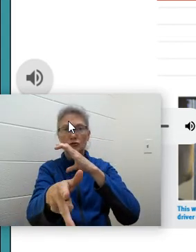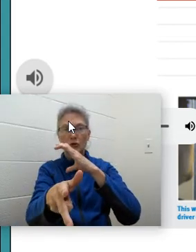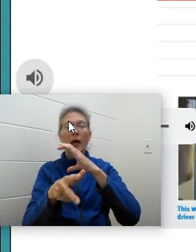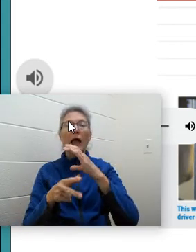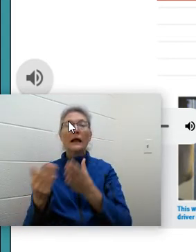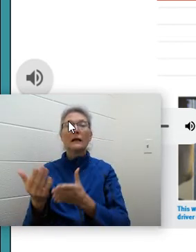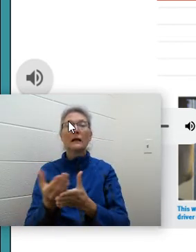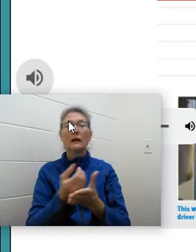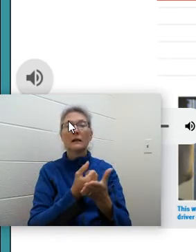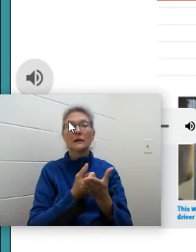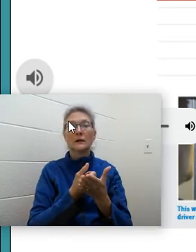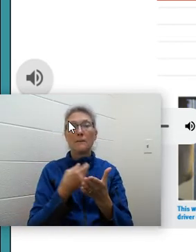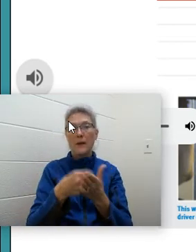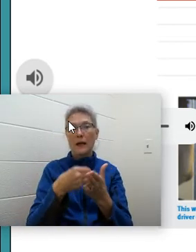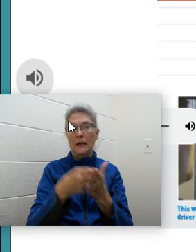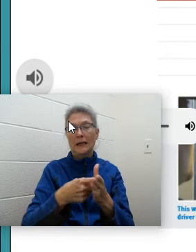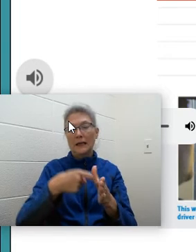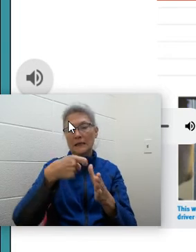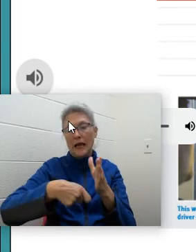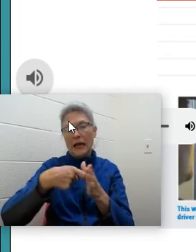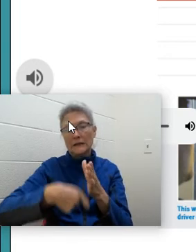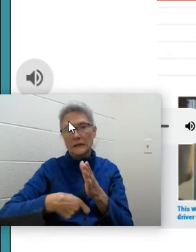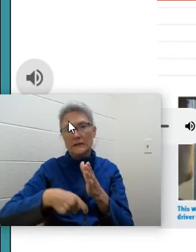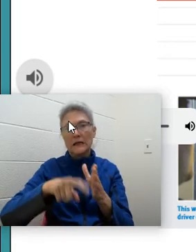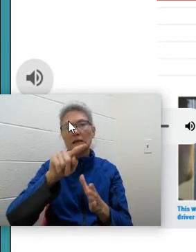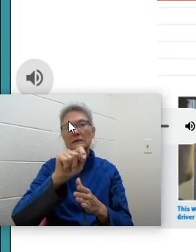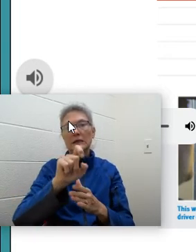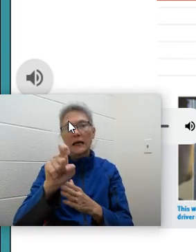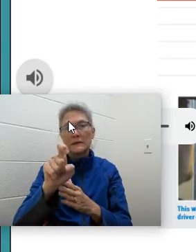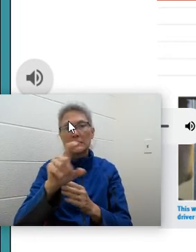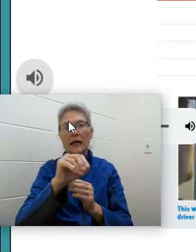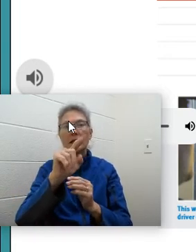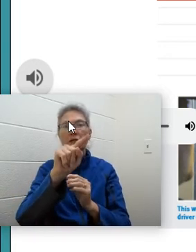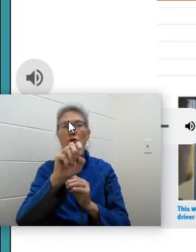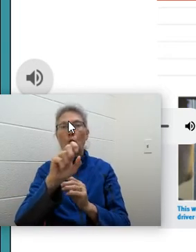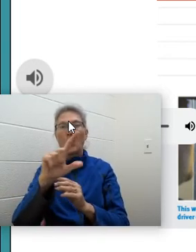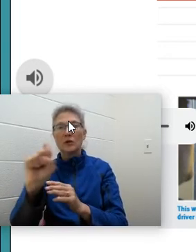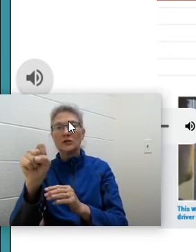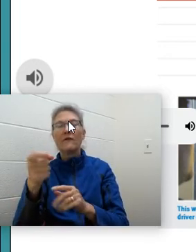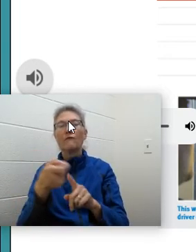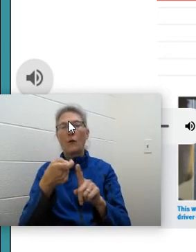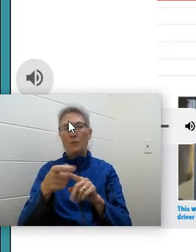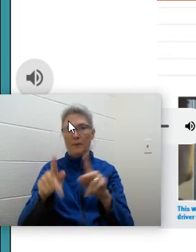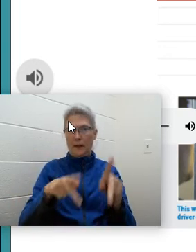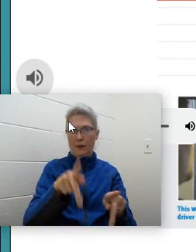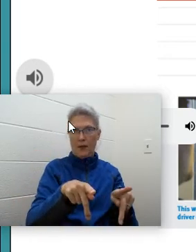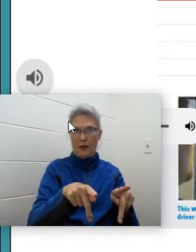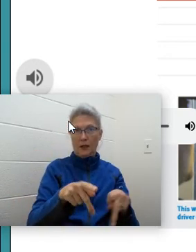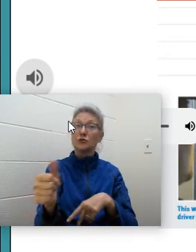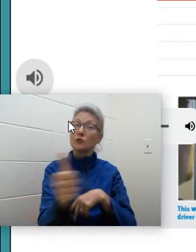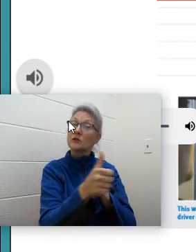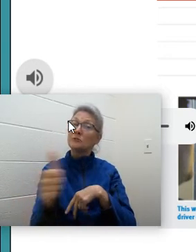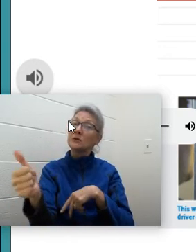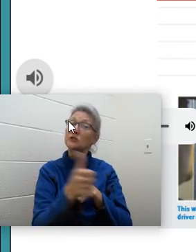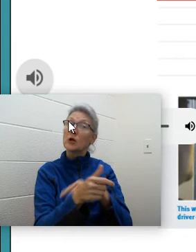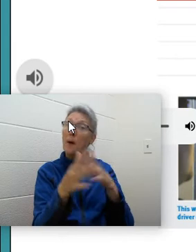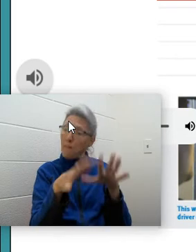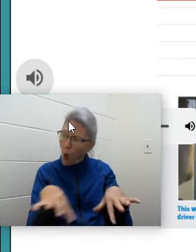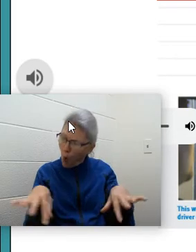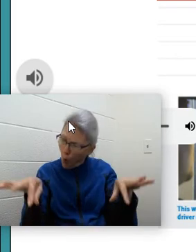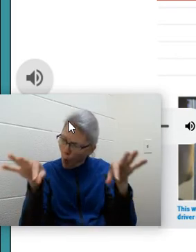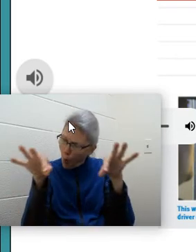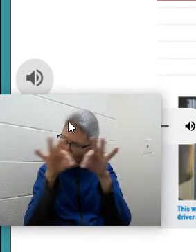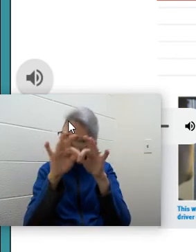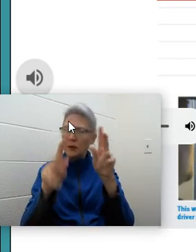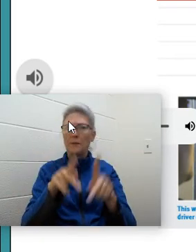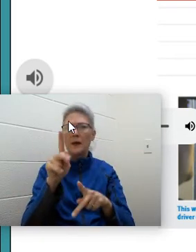fees from citizens. So my main idea off to the side, putting it in my own words, is that transportation is critical to citizens'